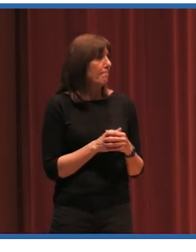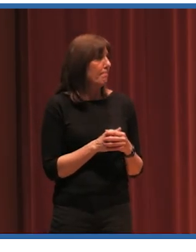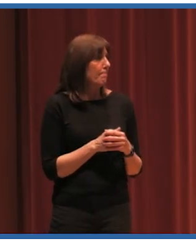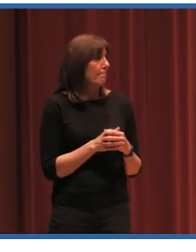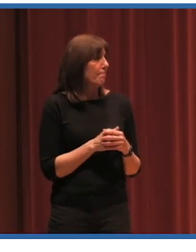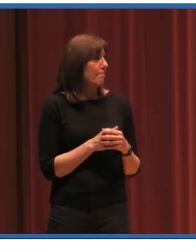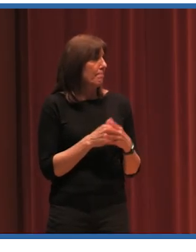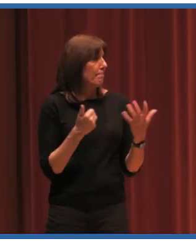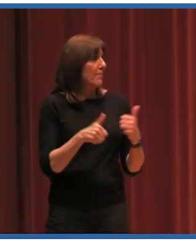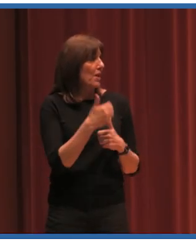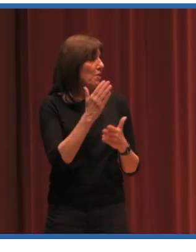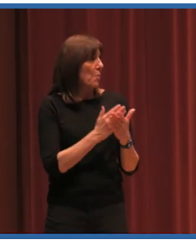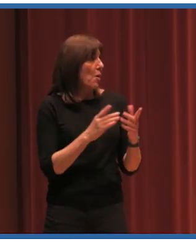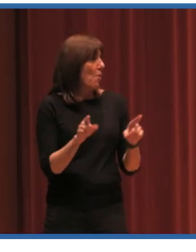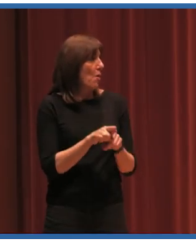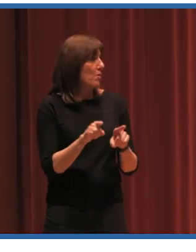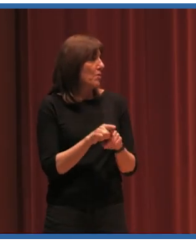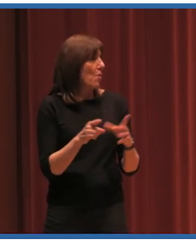answer the other part as well.